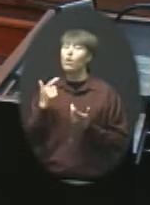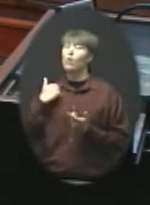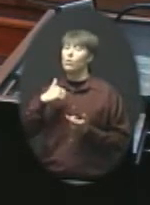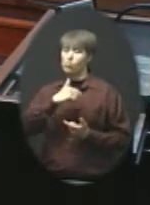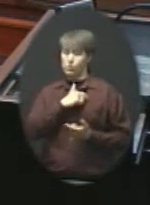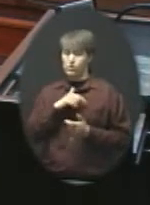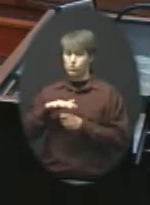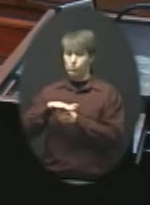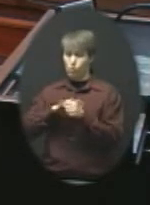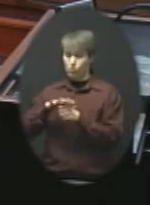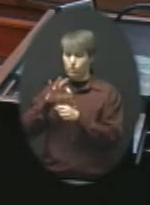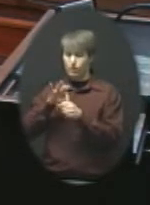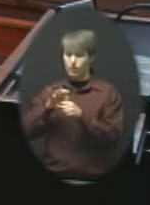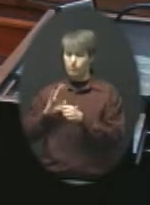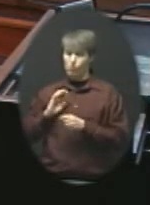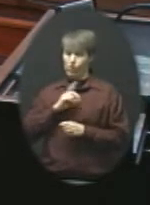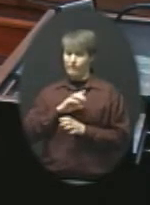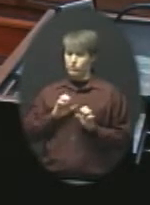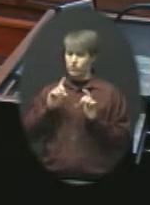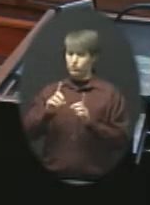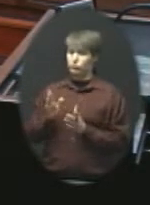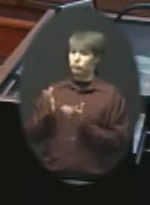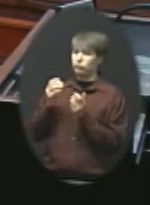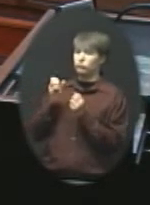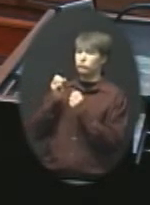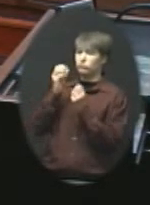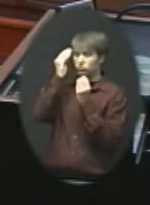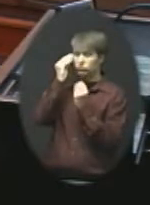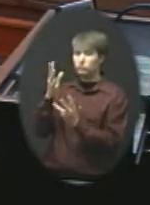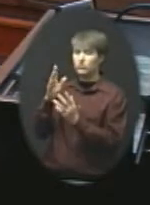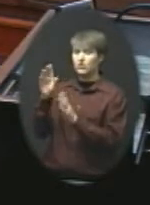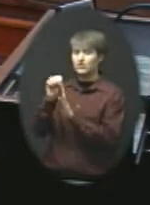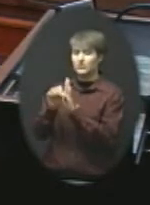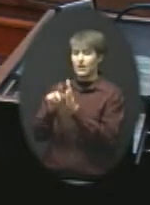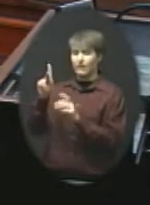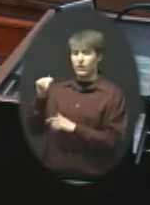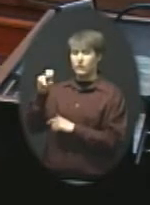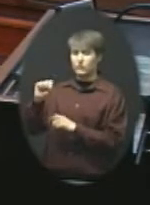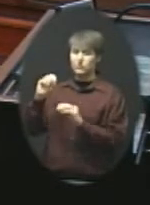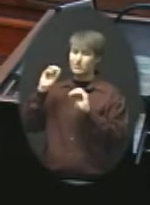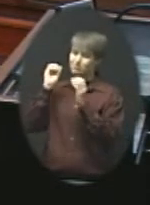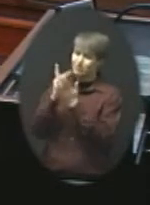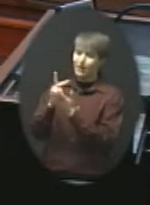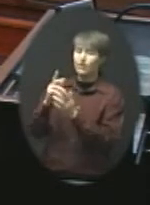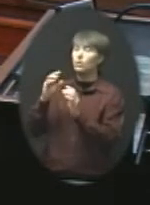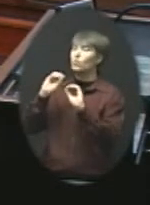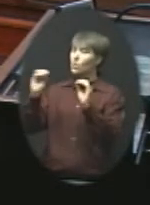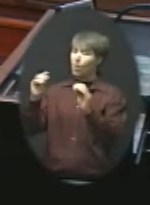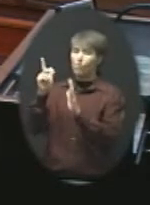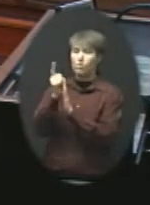as a locally elected Board of Education call upon the state Kansas legislature to pass no law changing the